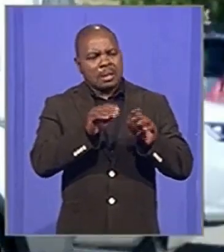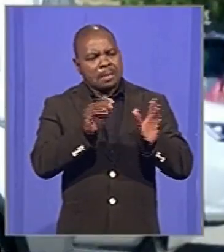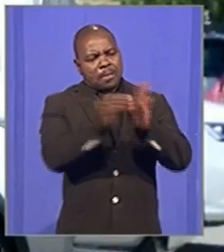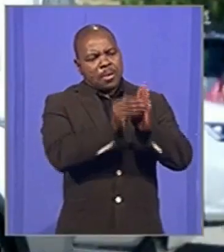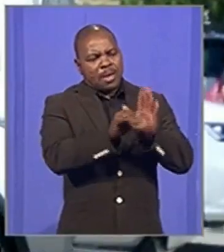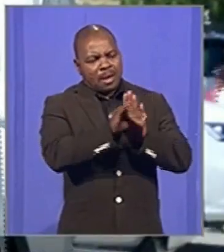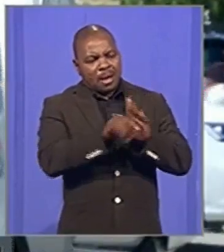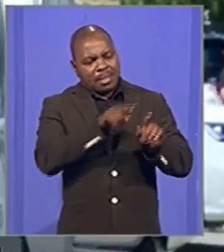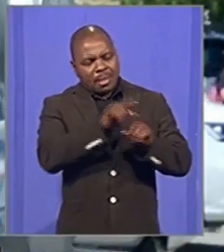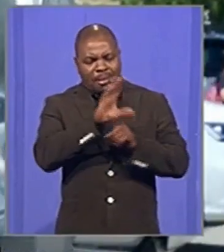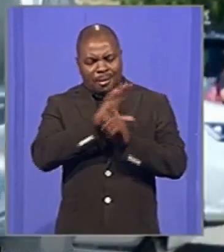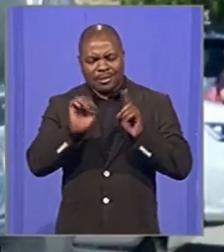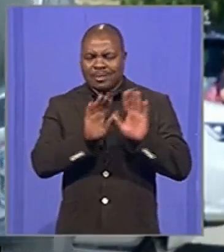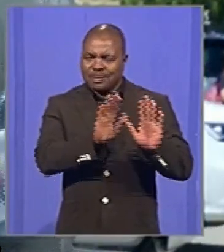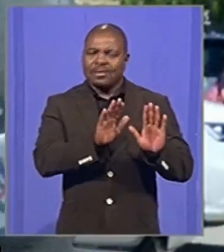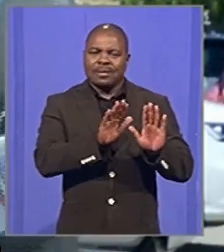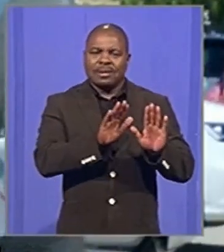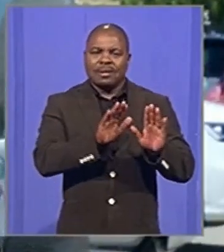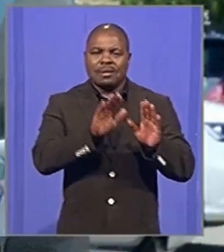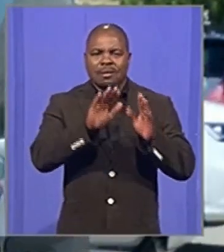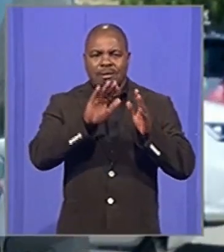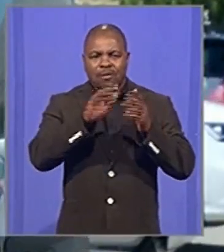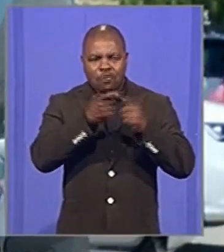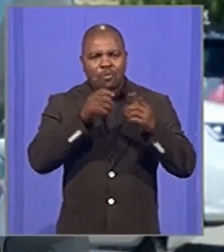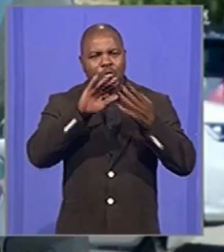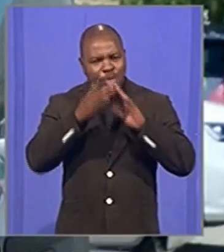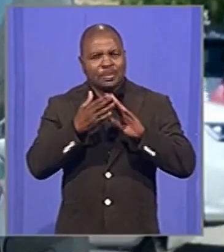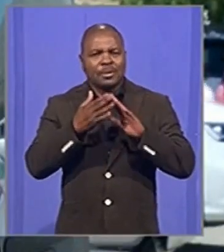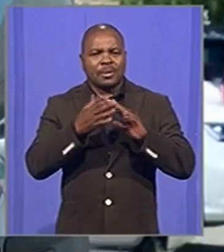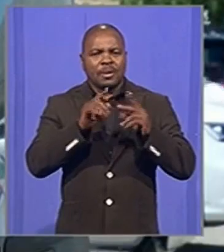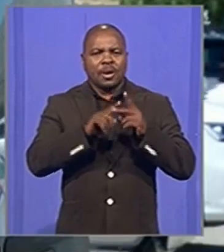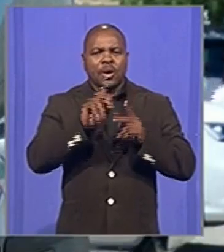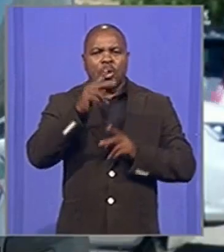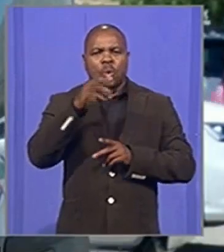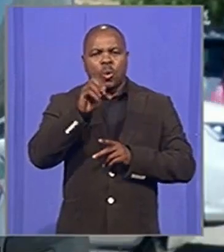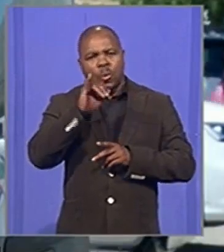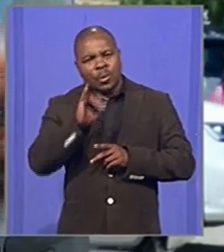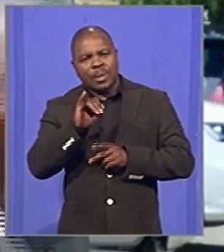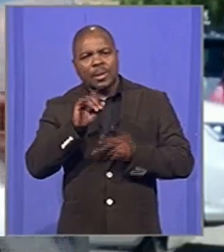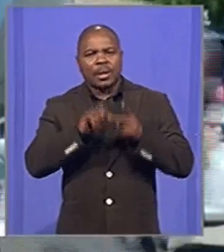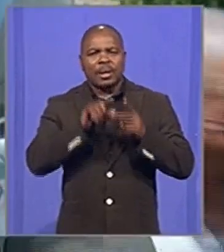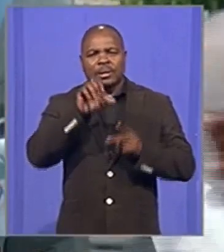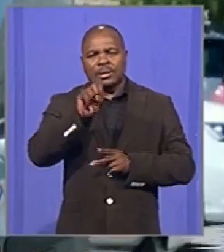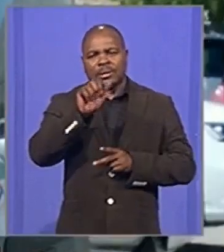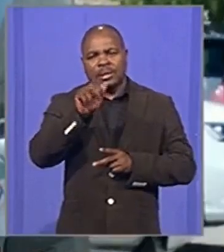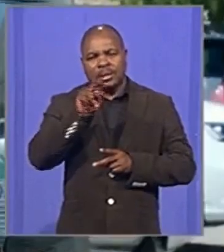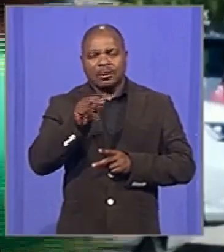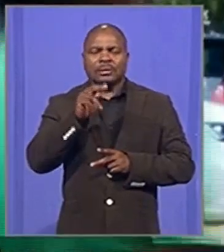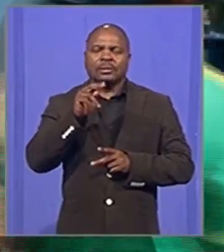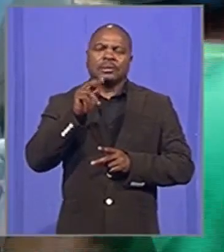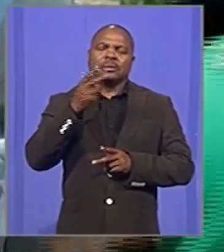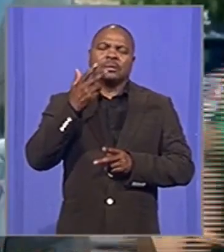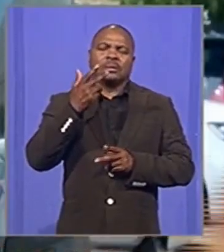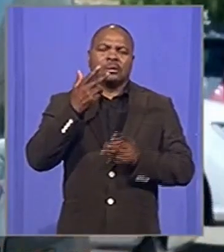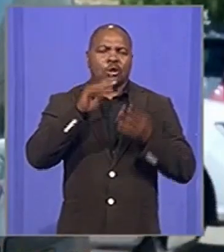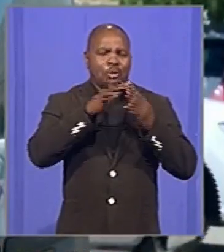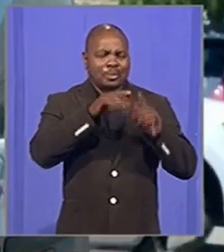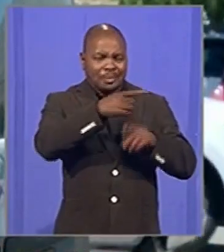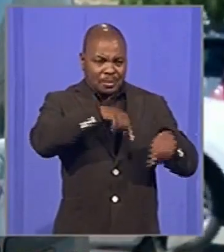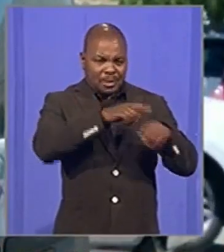these people were cultural people in their communities, people of Khoi and also of San descent, of Bushman descent.